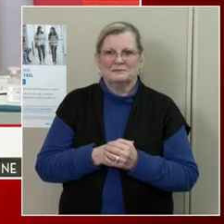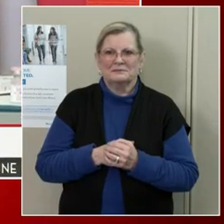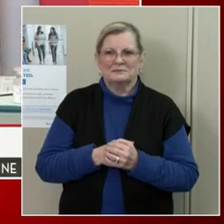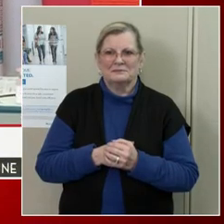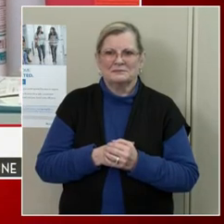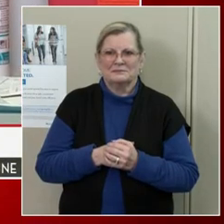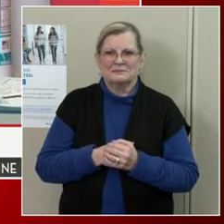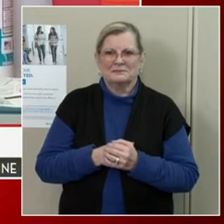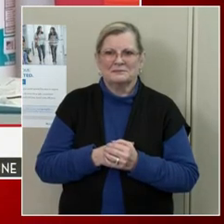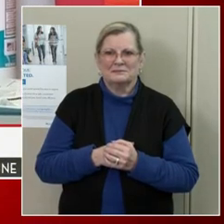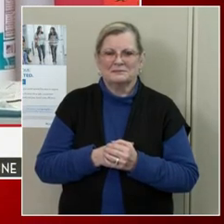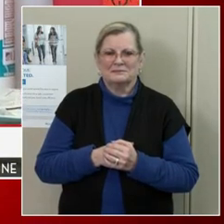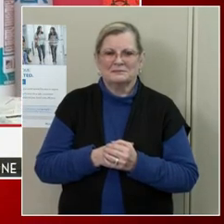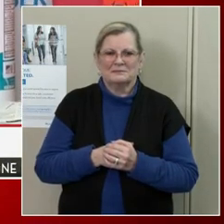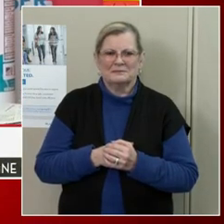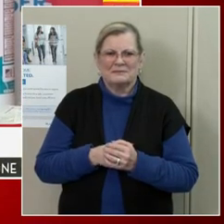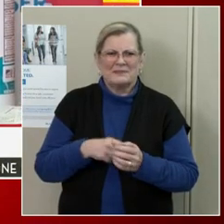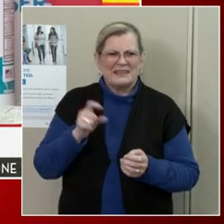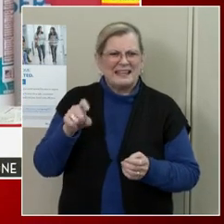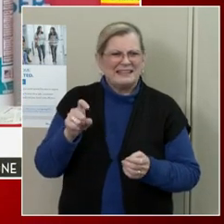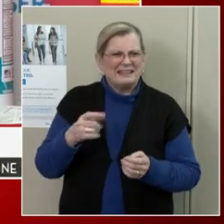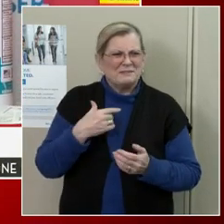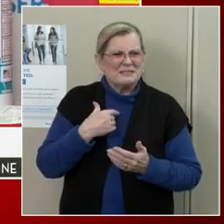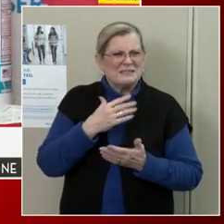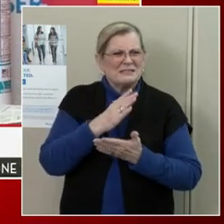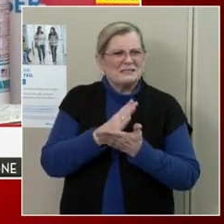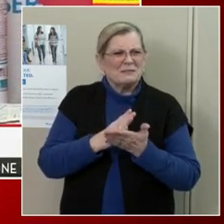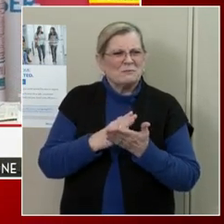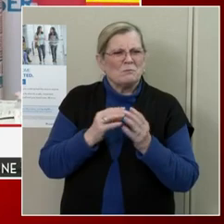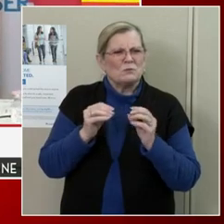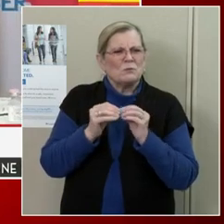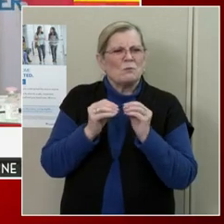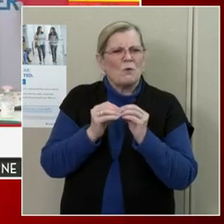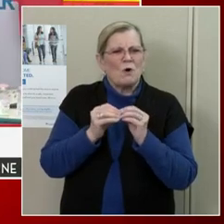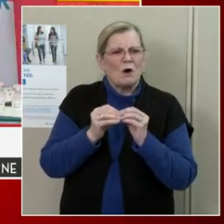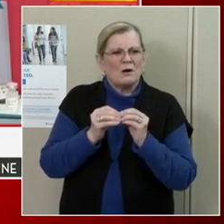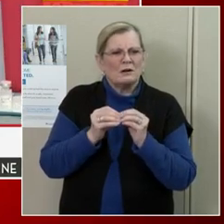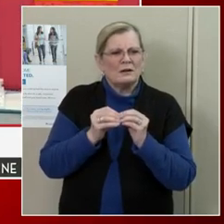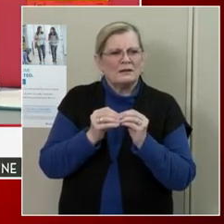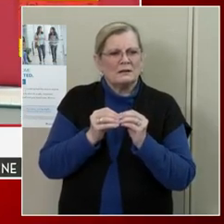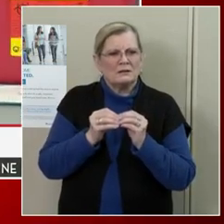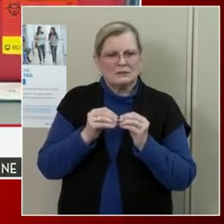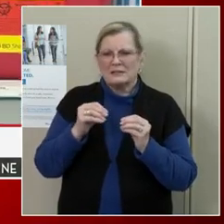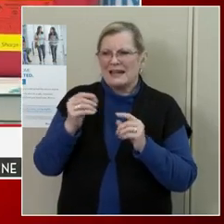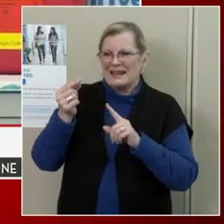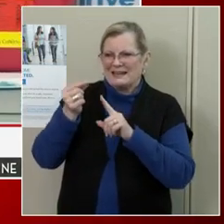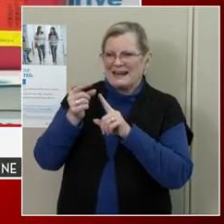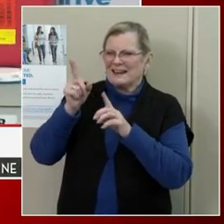I need more blanket needles. Somebody can grab me some, and another vaccine.